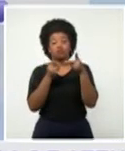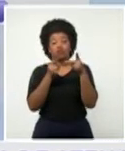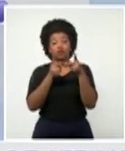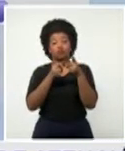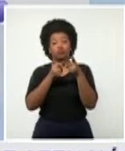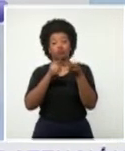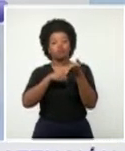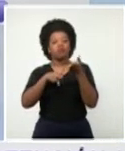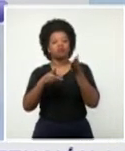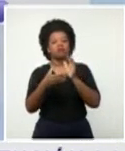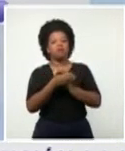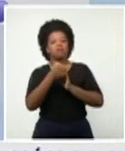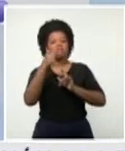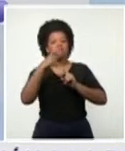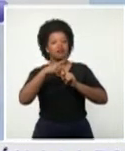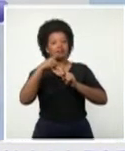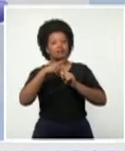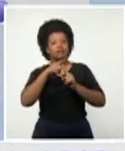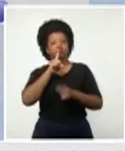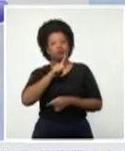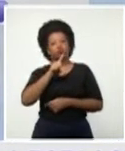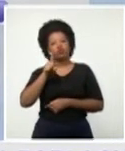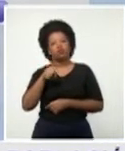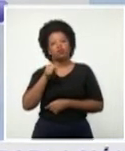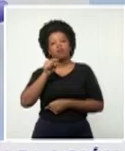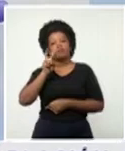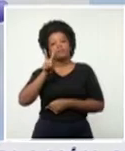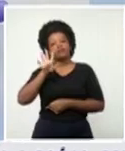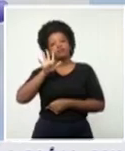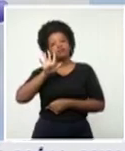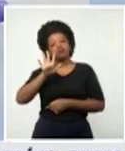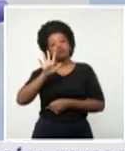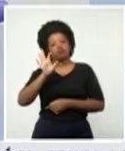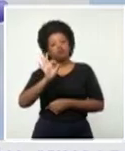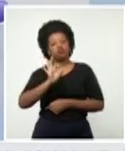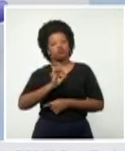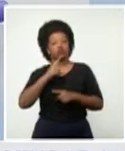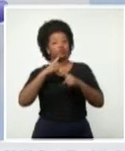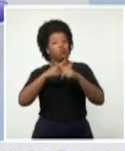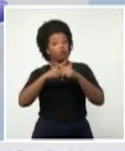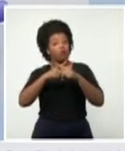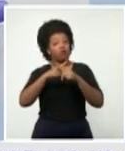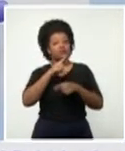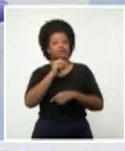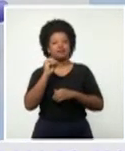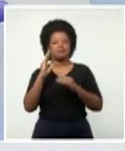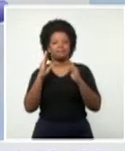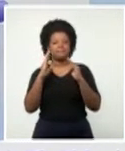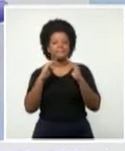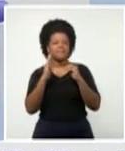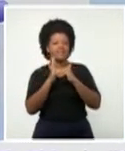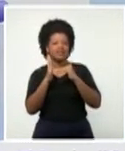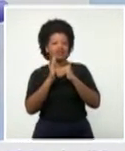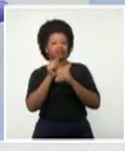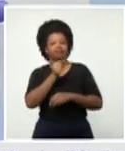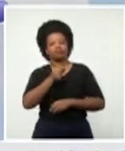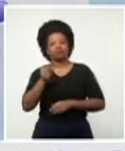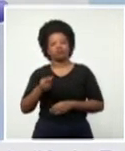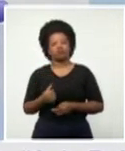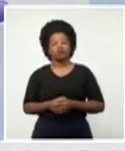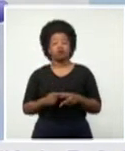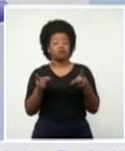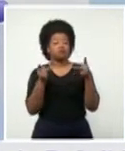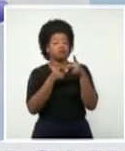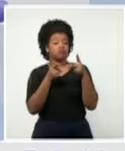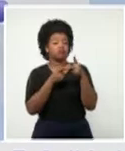with 9.23%, followed in second place by Matanzas province with